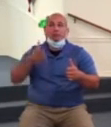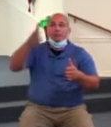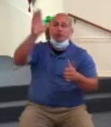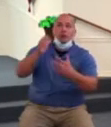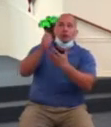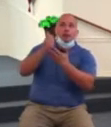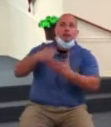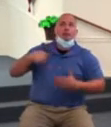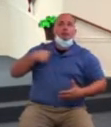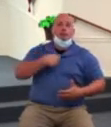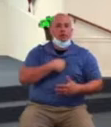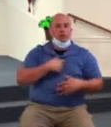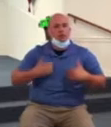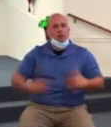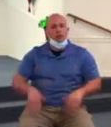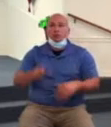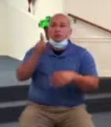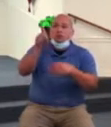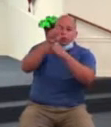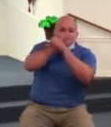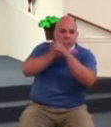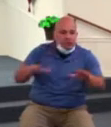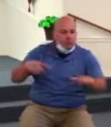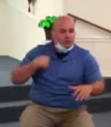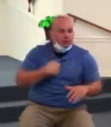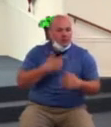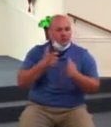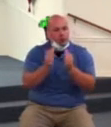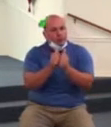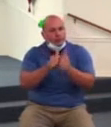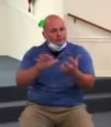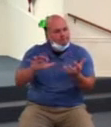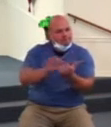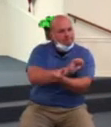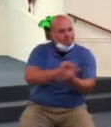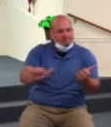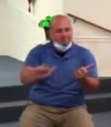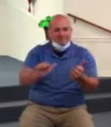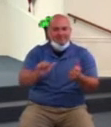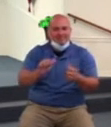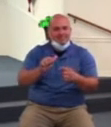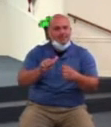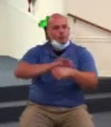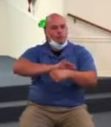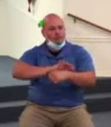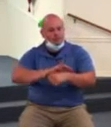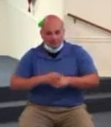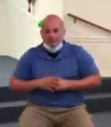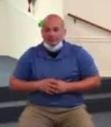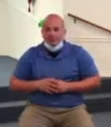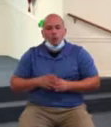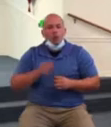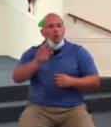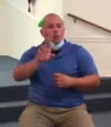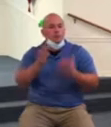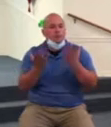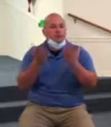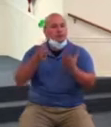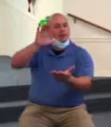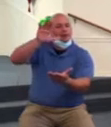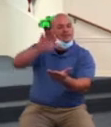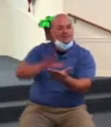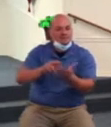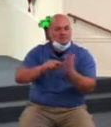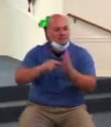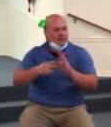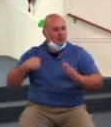he bless us with the eradication of this disease, or at least its diminishment, so we don't have to be afraid. So grateful